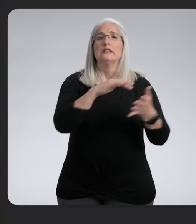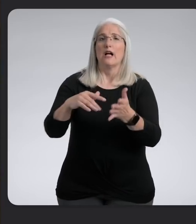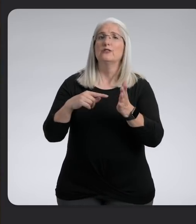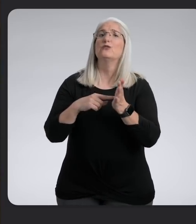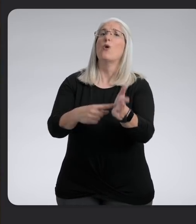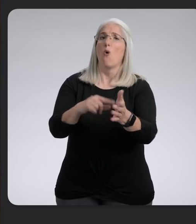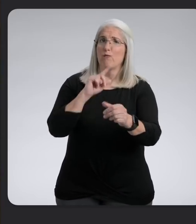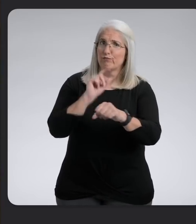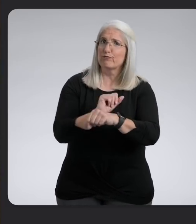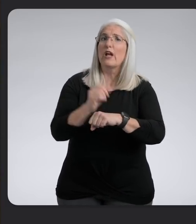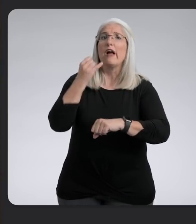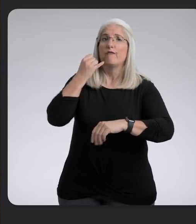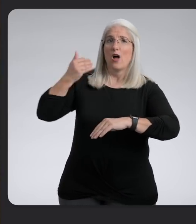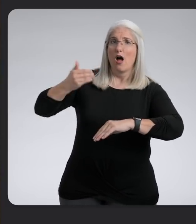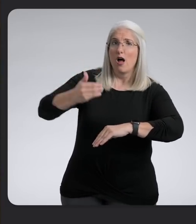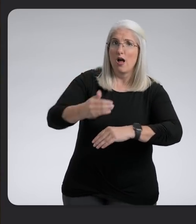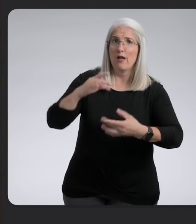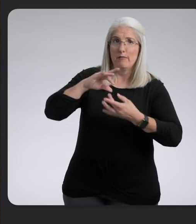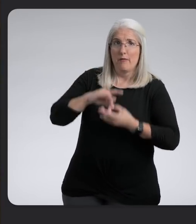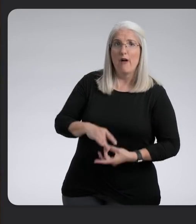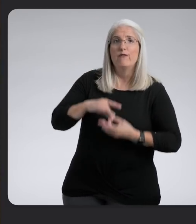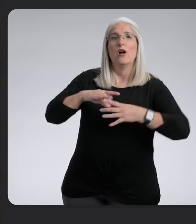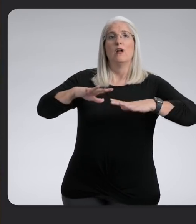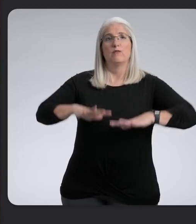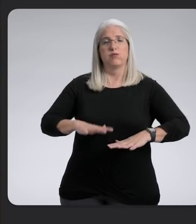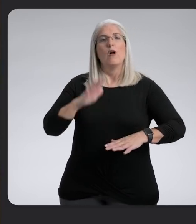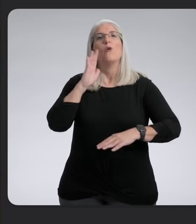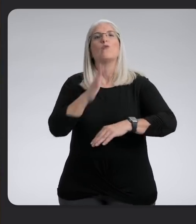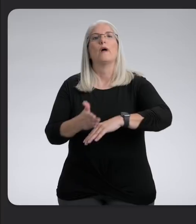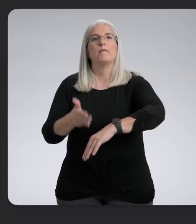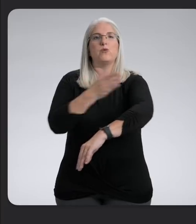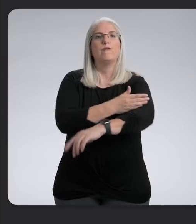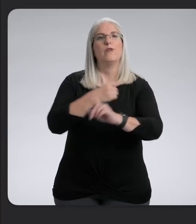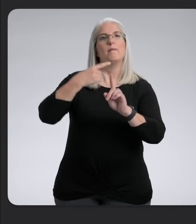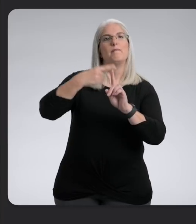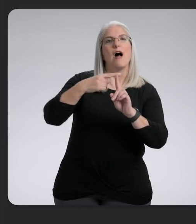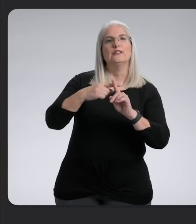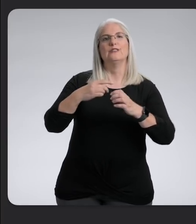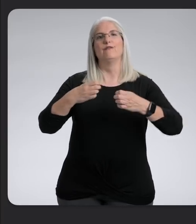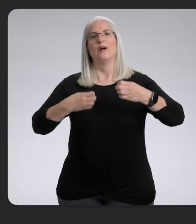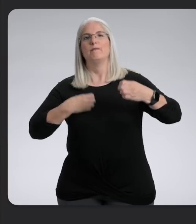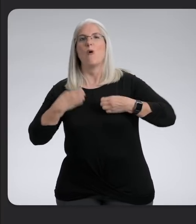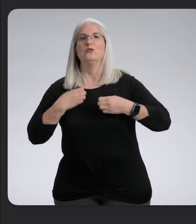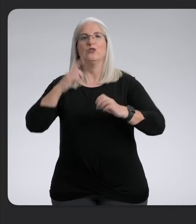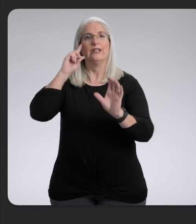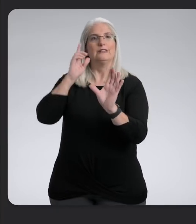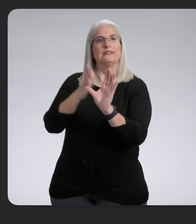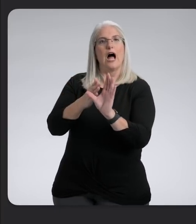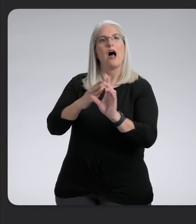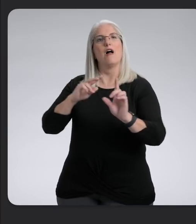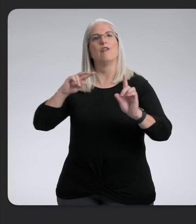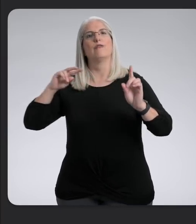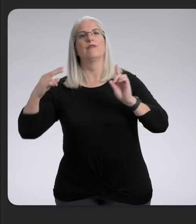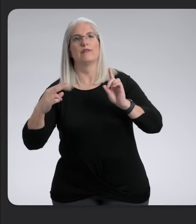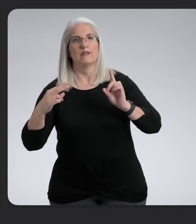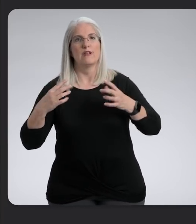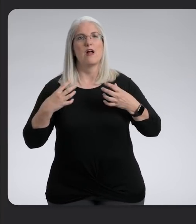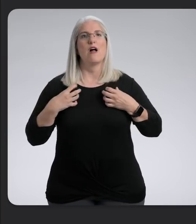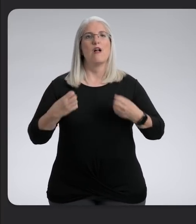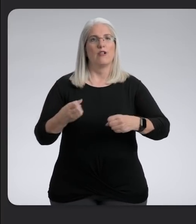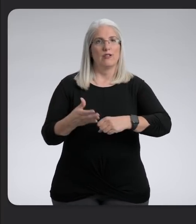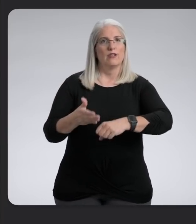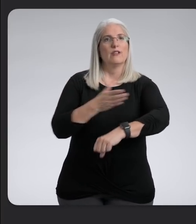can lead to increased positive emotions and overall psychological well-being. The reflected breathe sessions live in the new Mindfulness